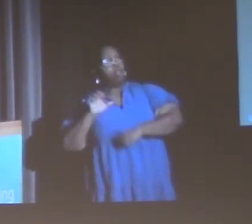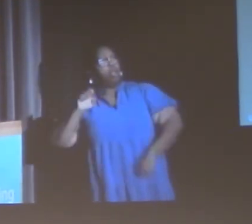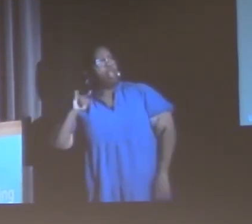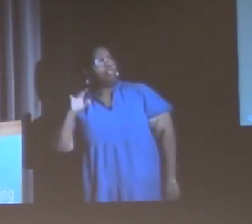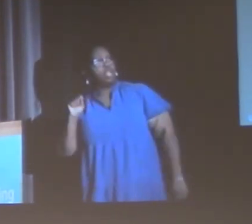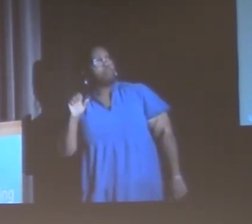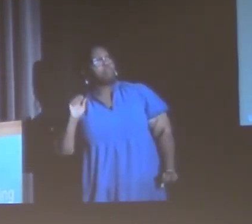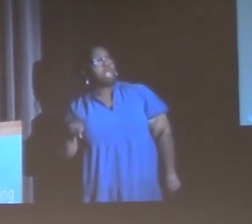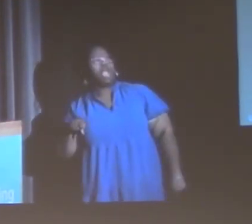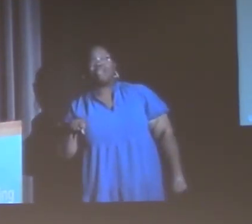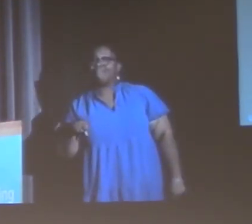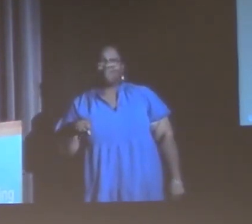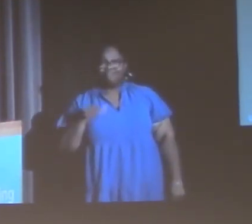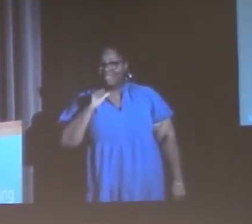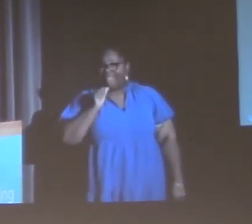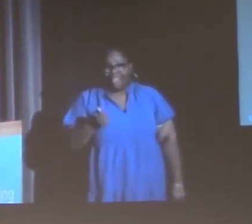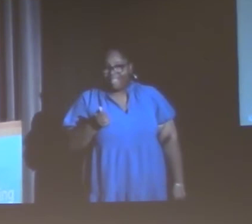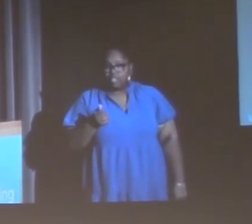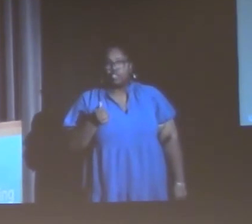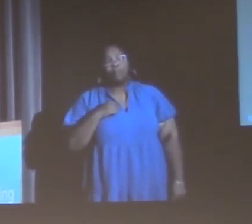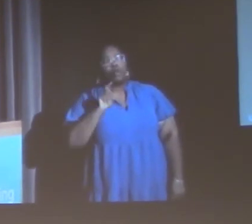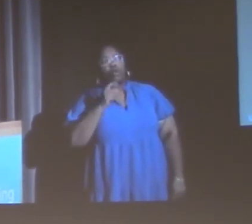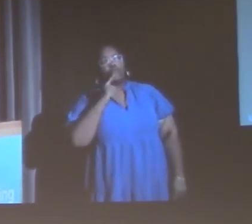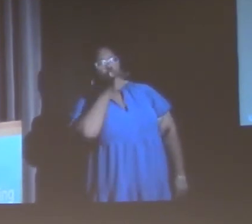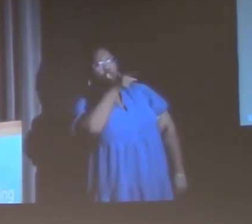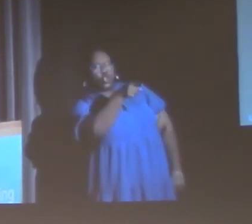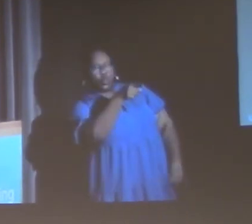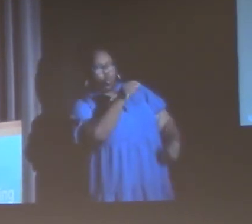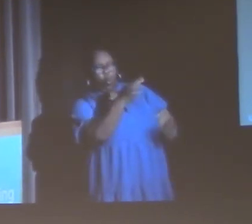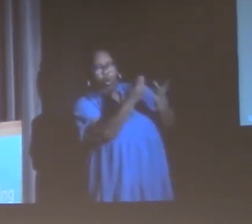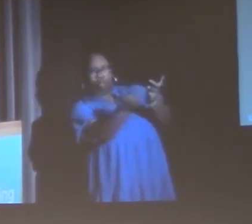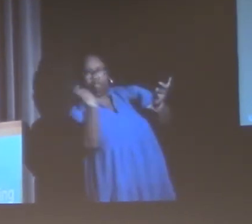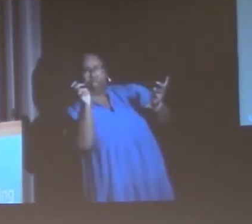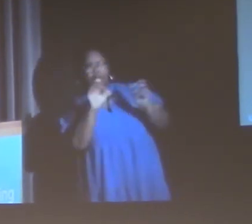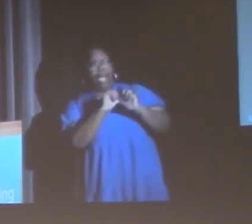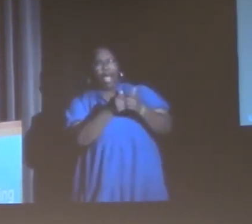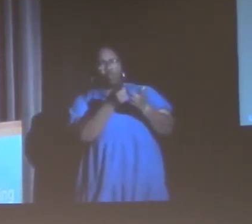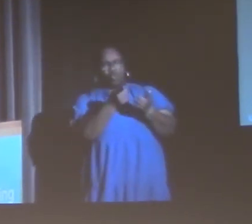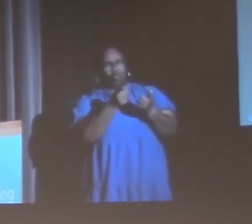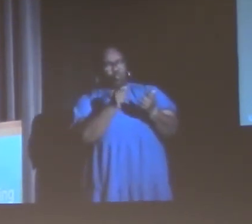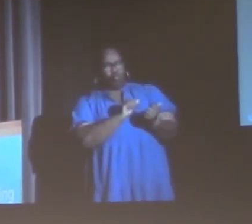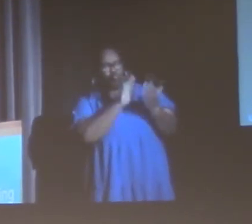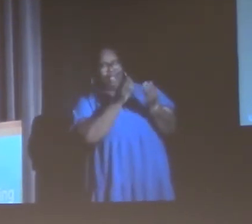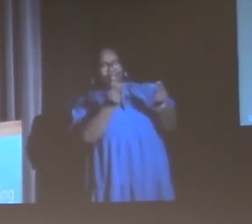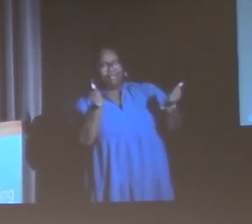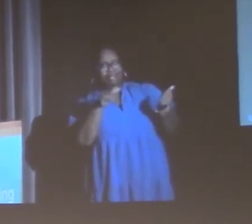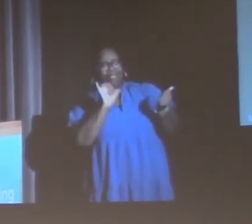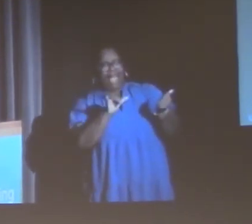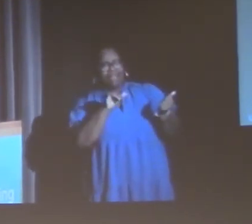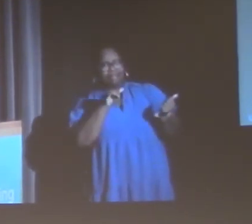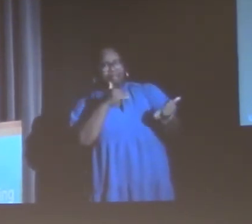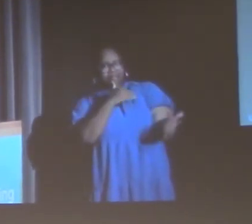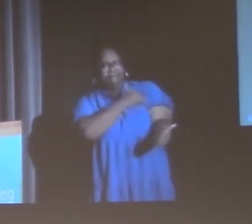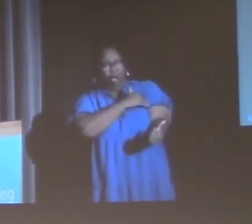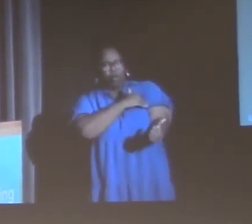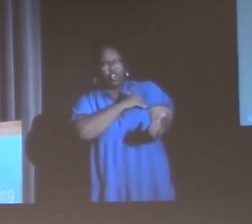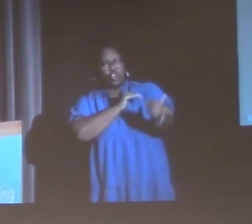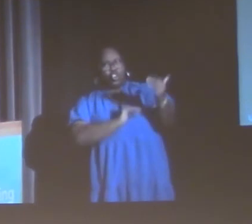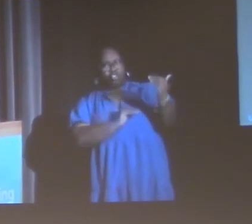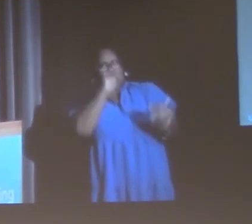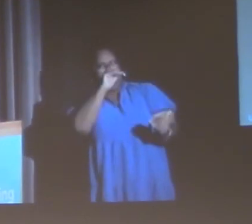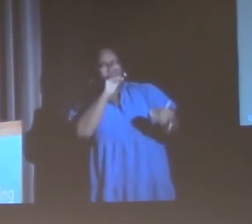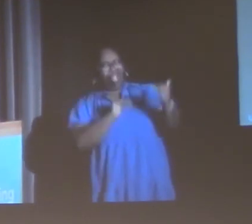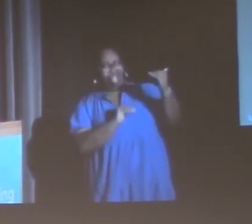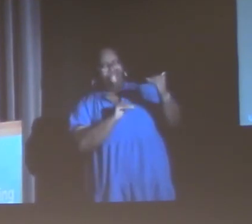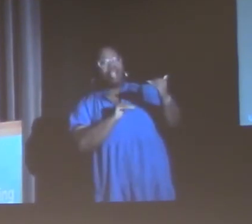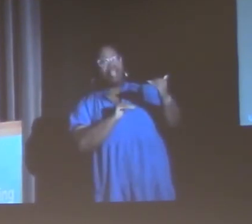or anybody on the panel is, how do you address the power dynamic to reach an ethical pact? And then the follow-up,